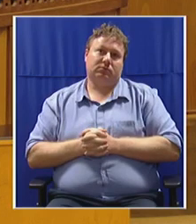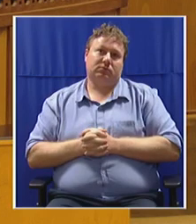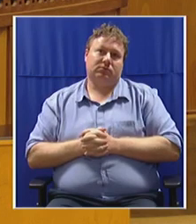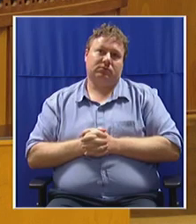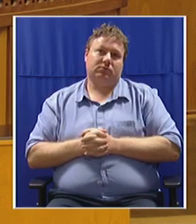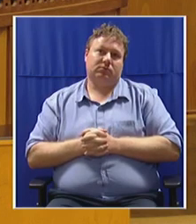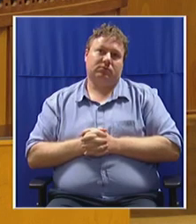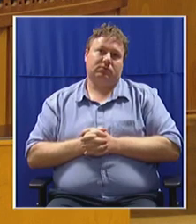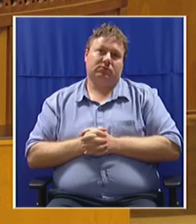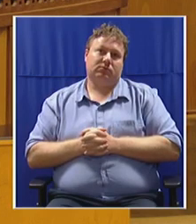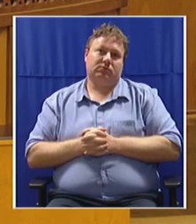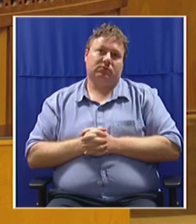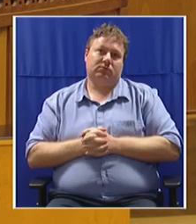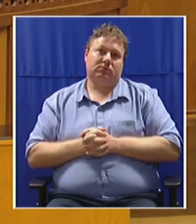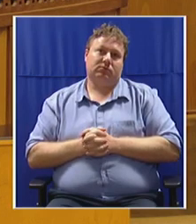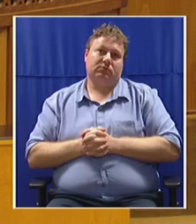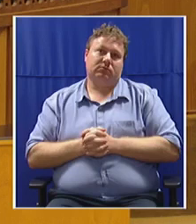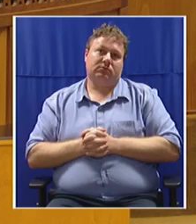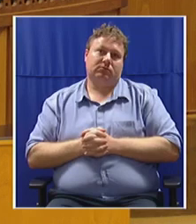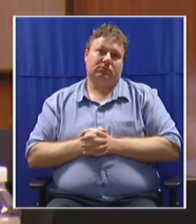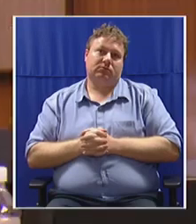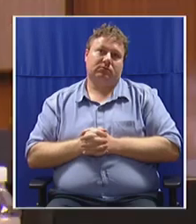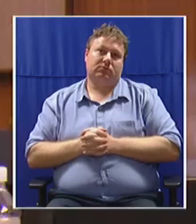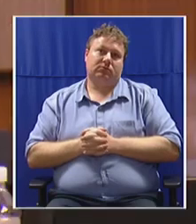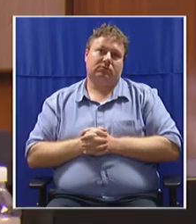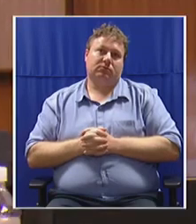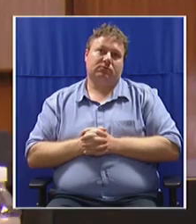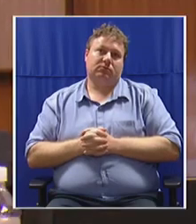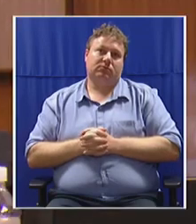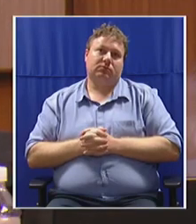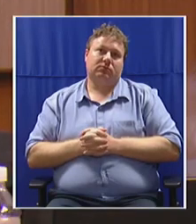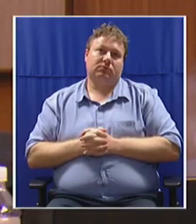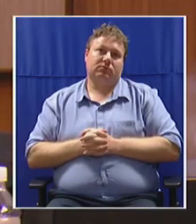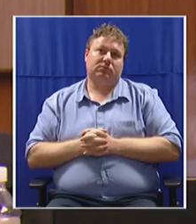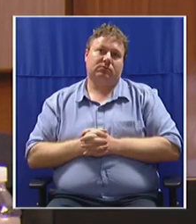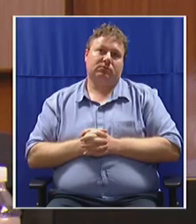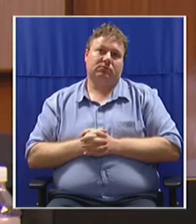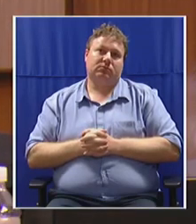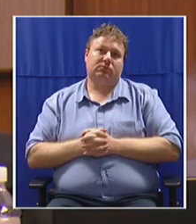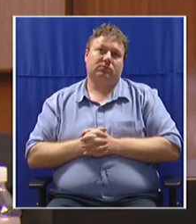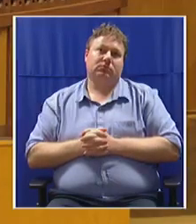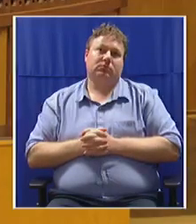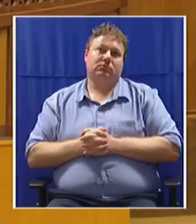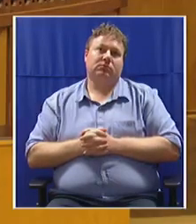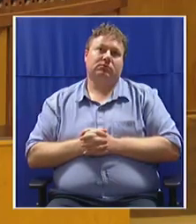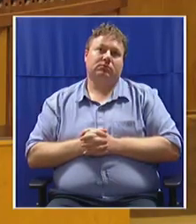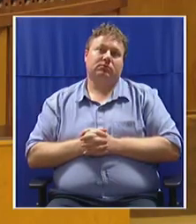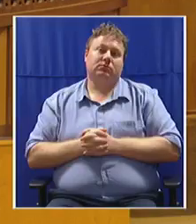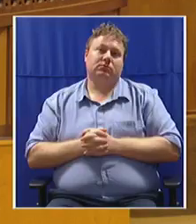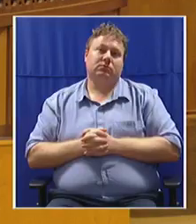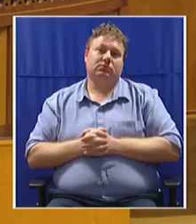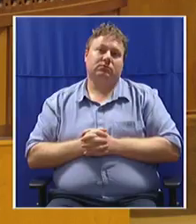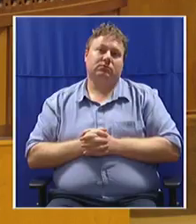There was no question. I'm raising on a point of order. Can I address him first? Have you finished, say, putting your question?